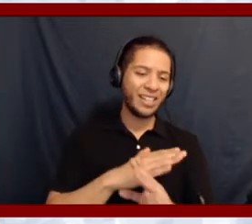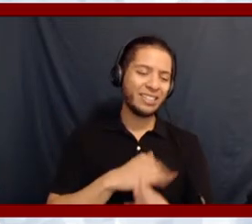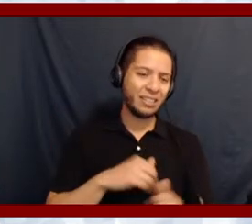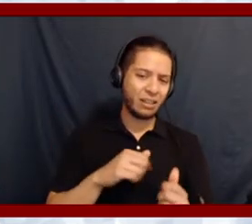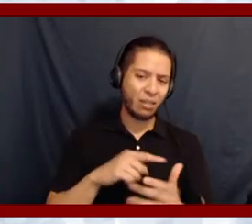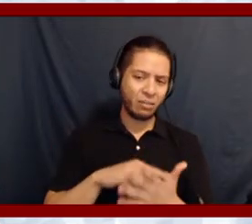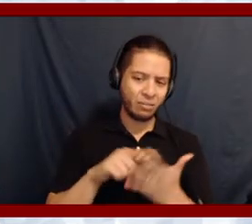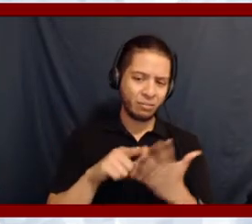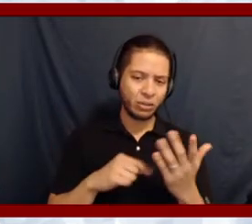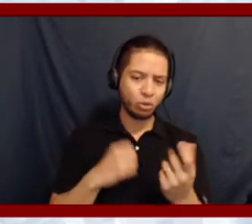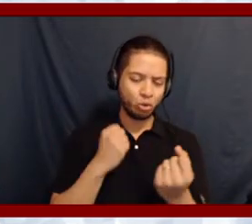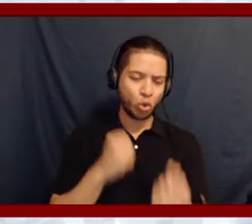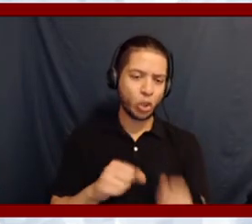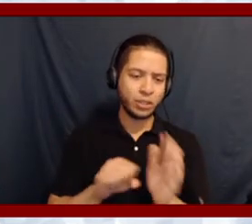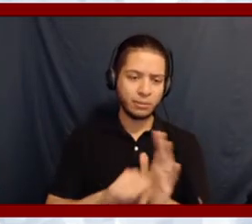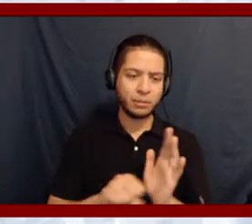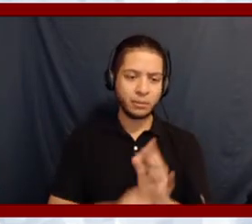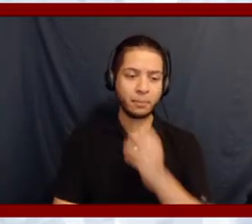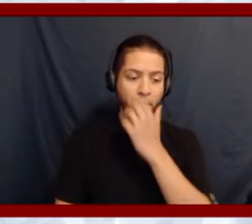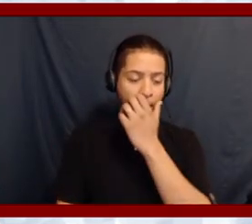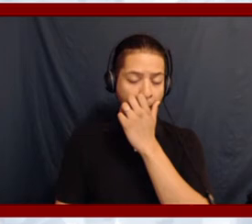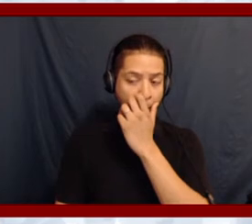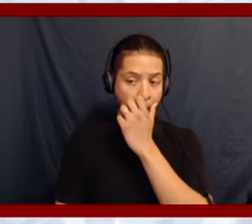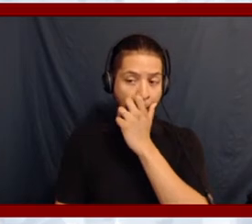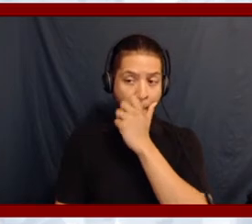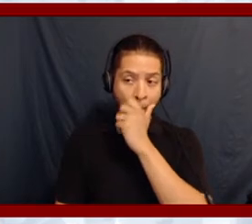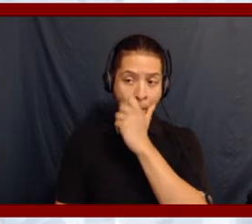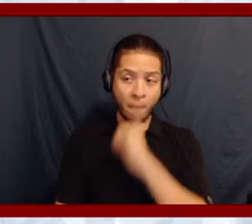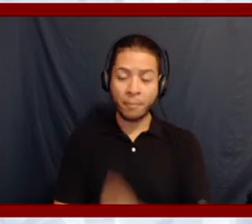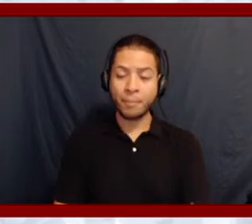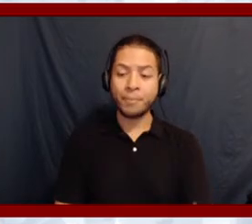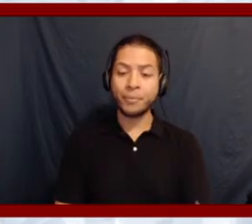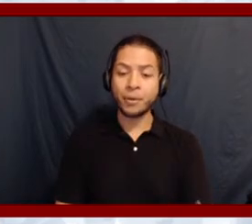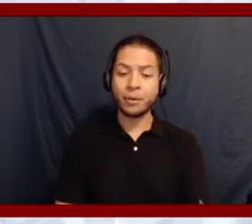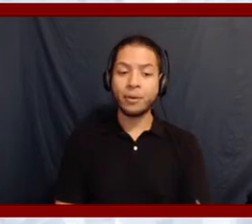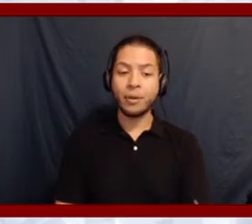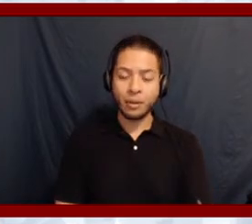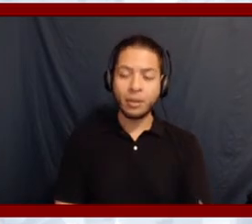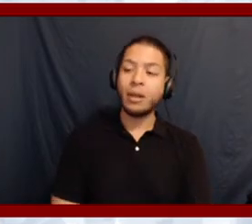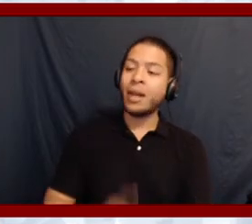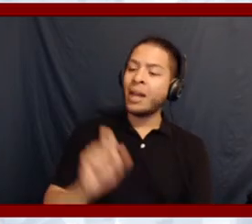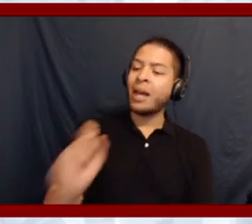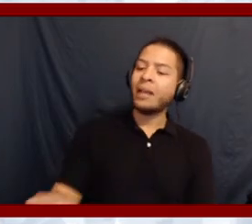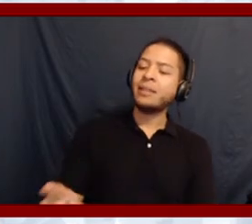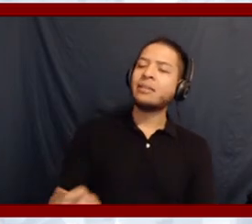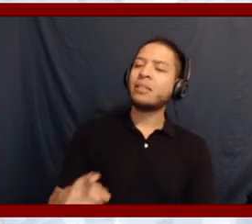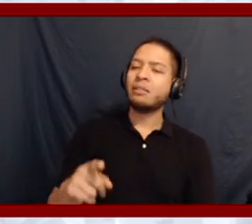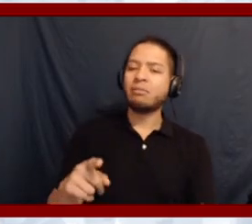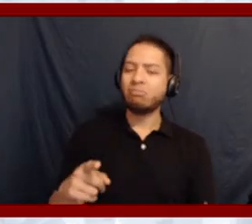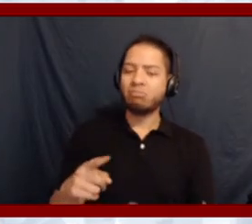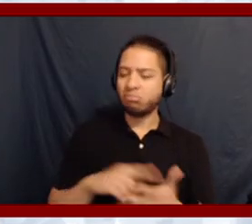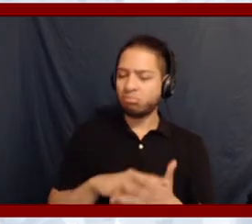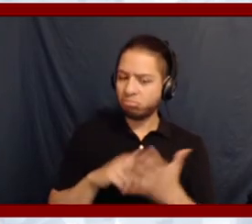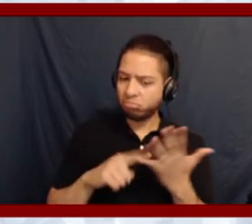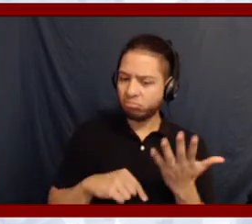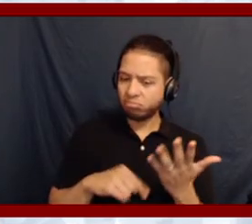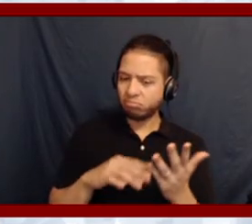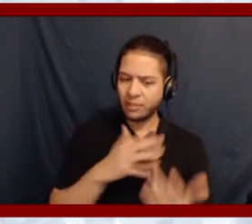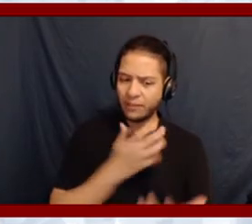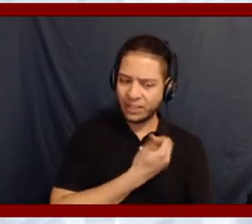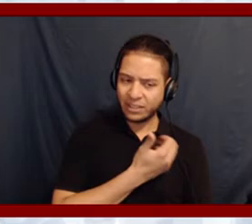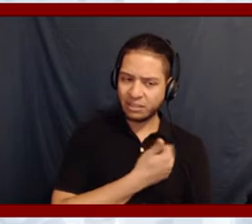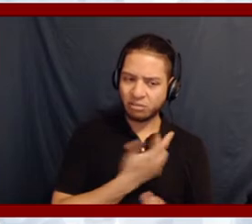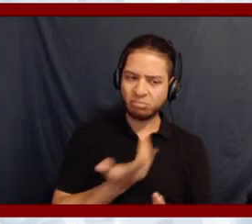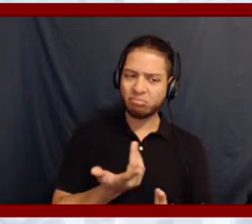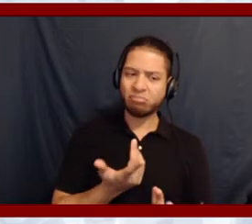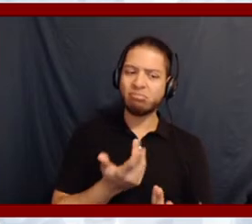disease. Okay, and how long will any of these vaccines, you know, Johnson & Johnson, Pfizer and Moderna, remain effective